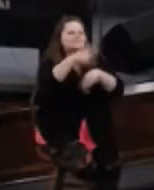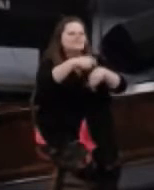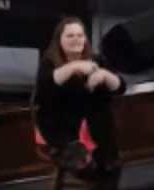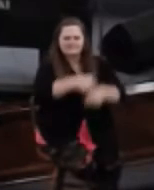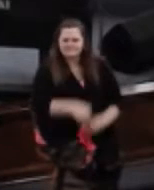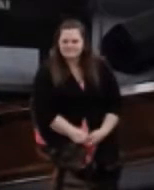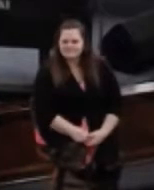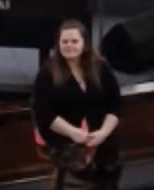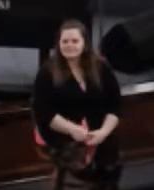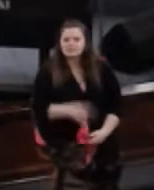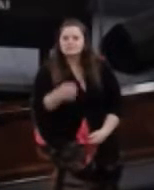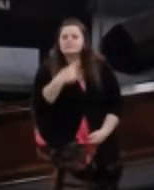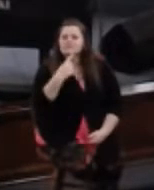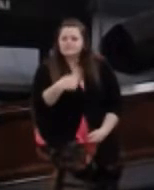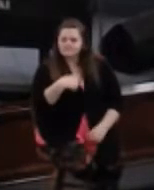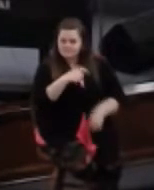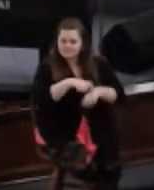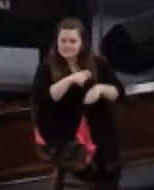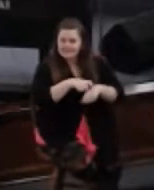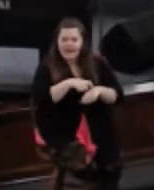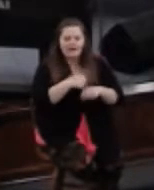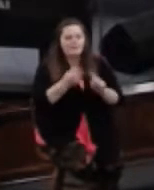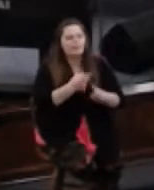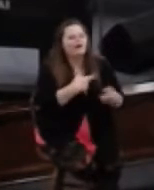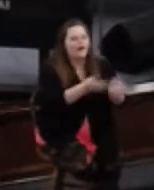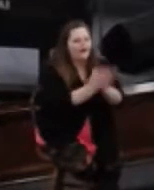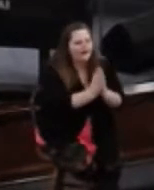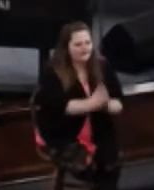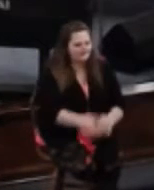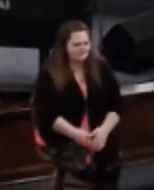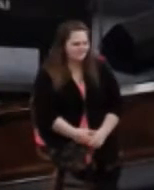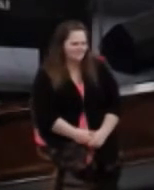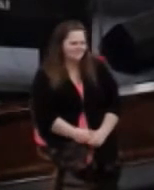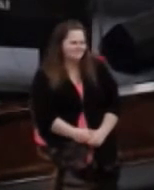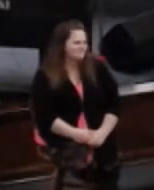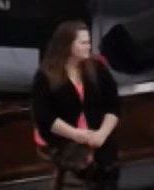Well, you tell me what time it is when I ask you.